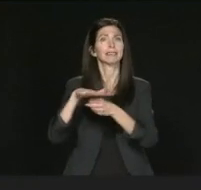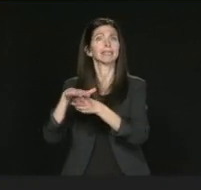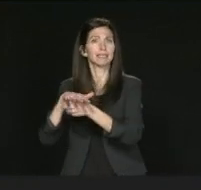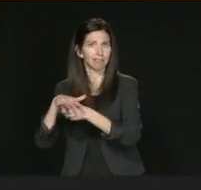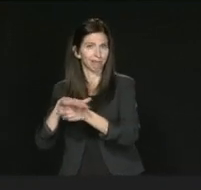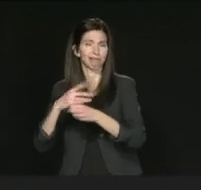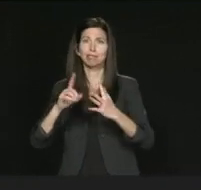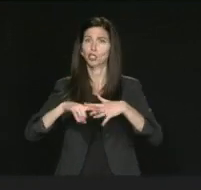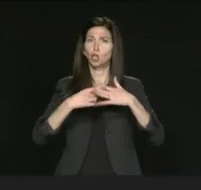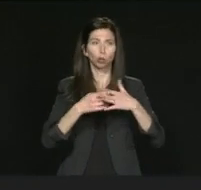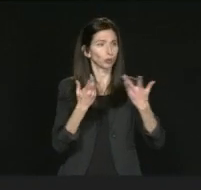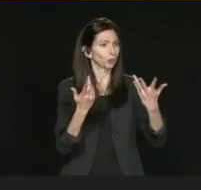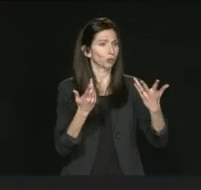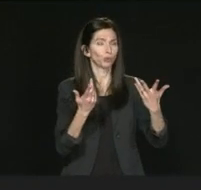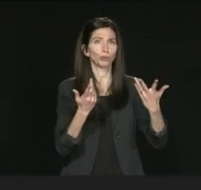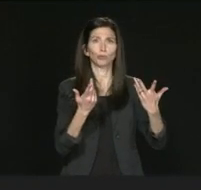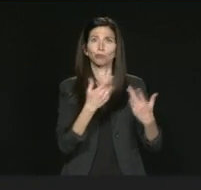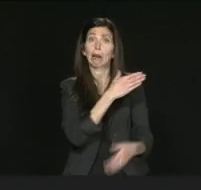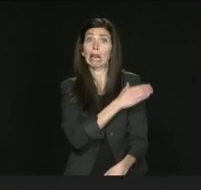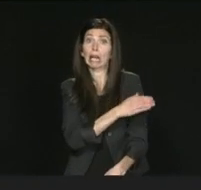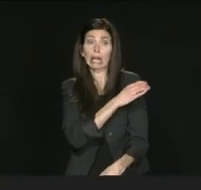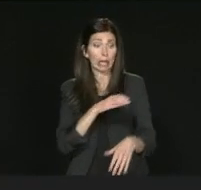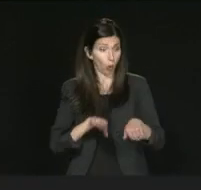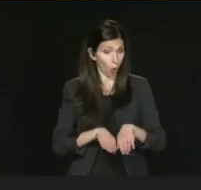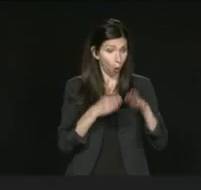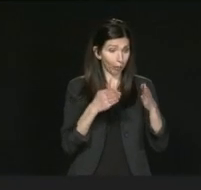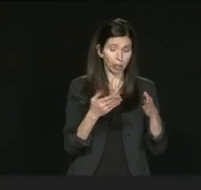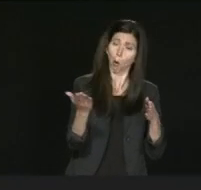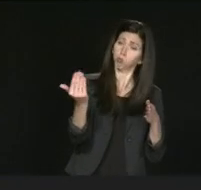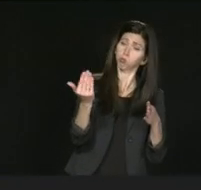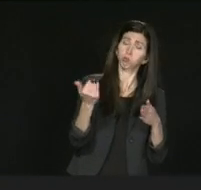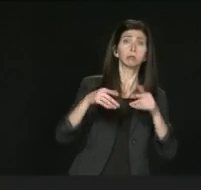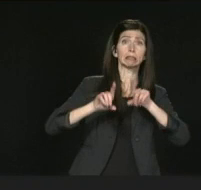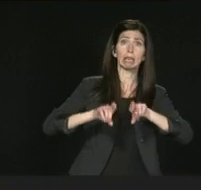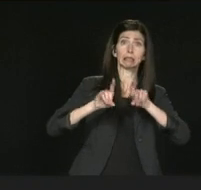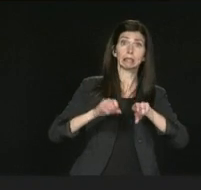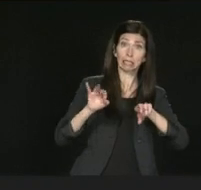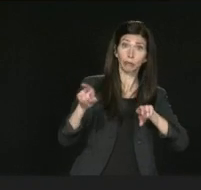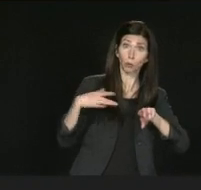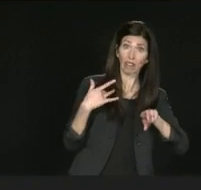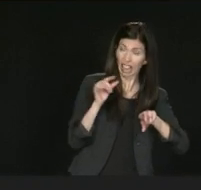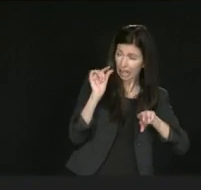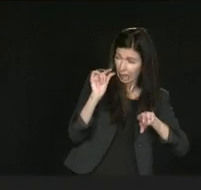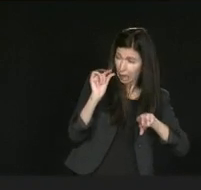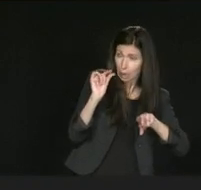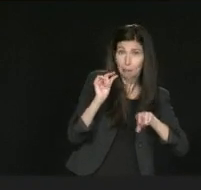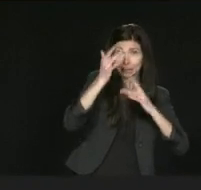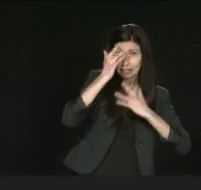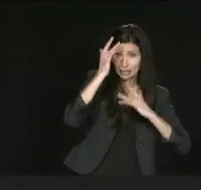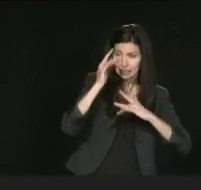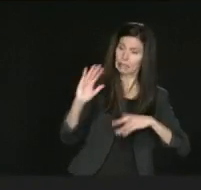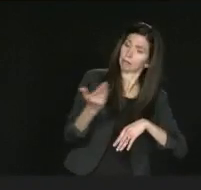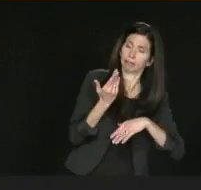even mild symptoms can get tested. So that is definitely happening. And the range of symptoms is quite